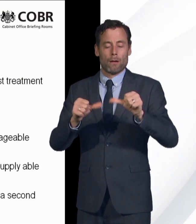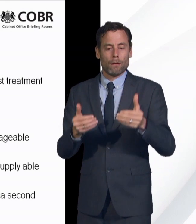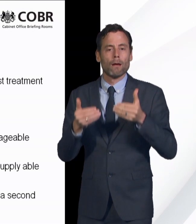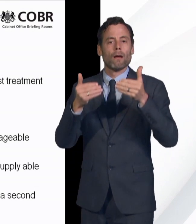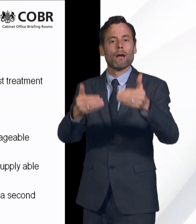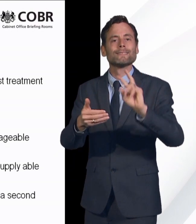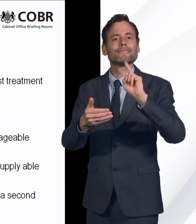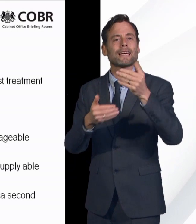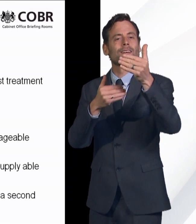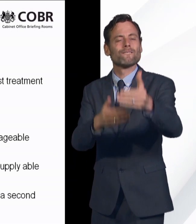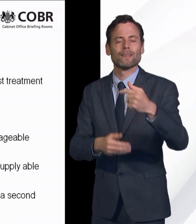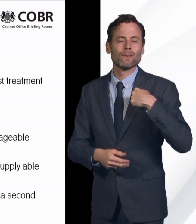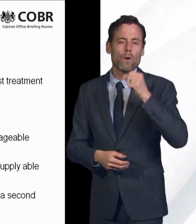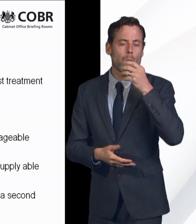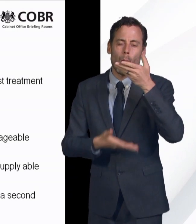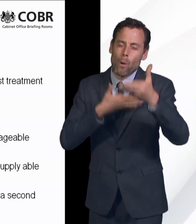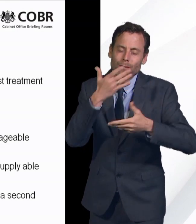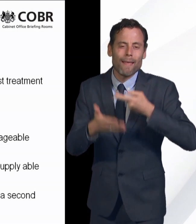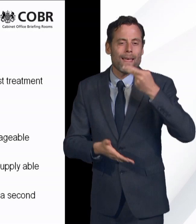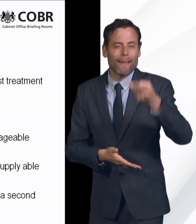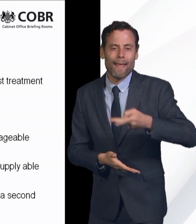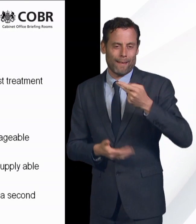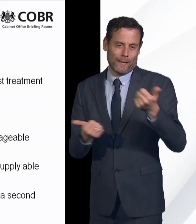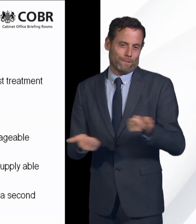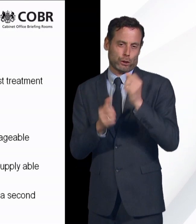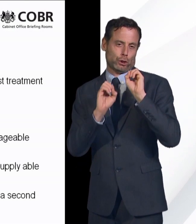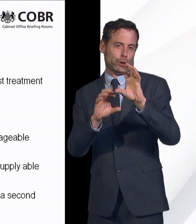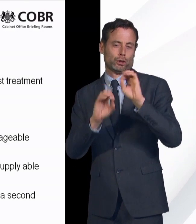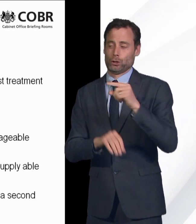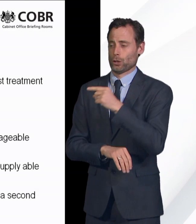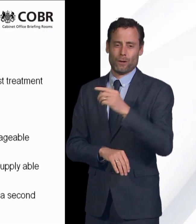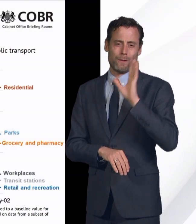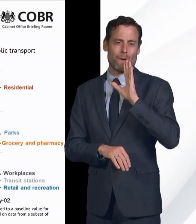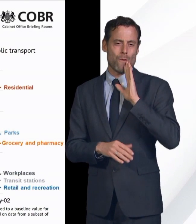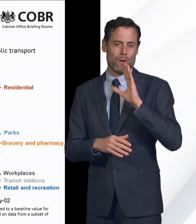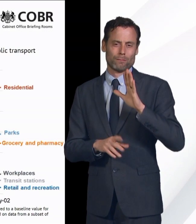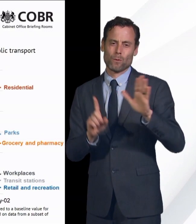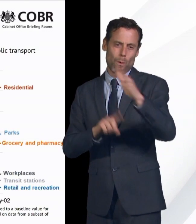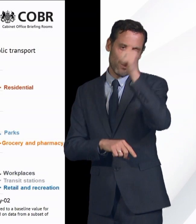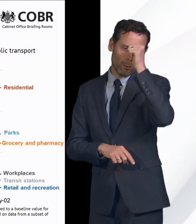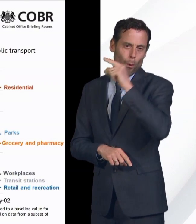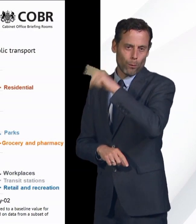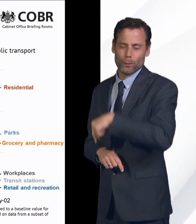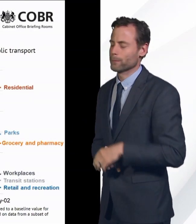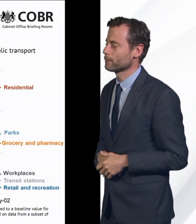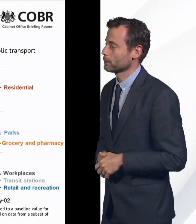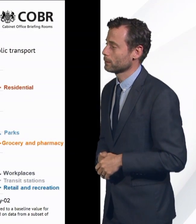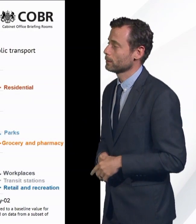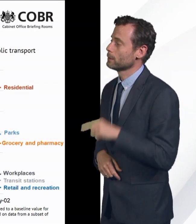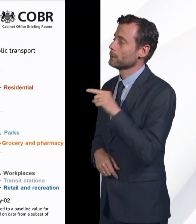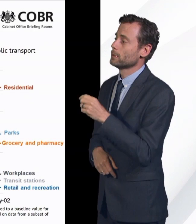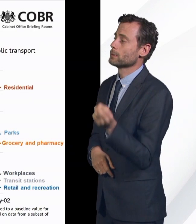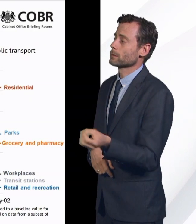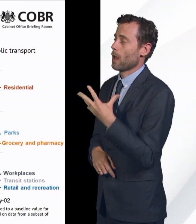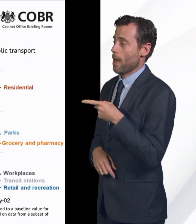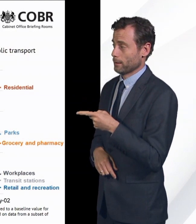has set for adjusting the lockdown. In the next slide, we have a slide, as is usual,